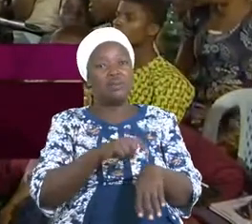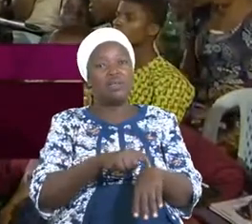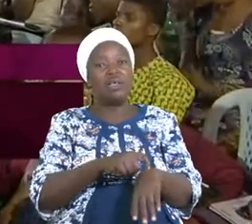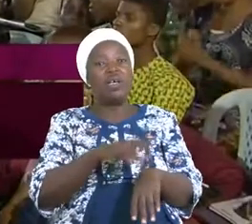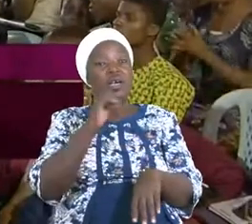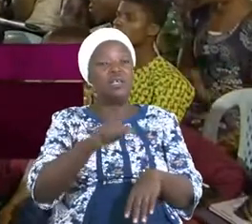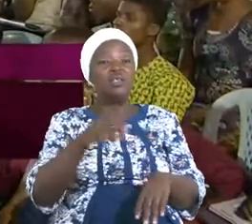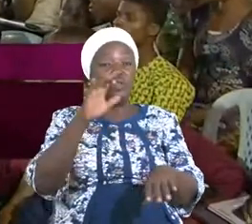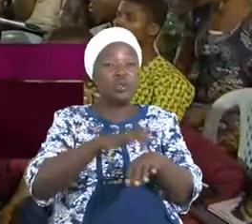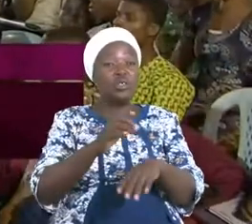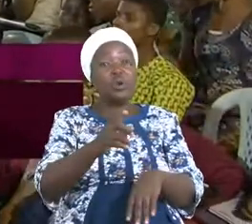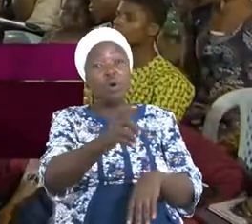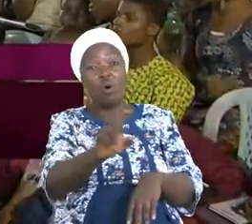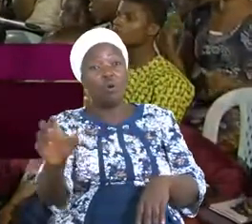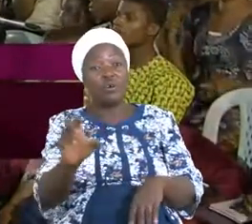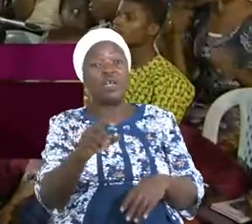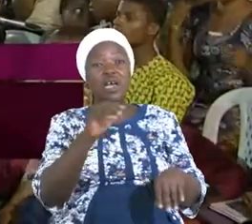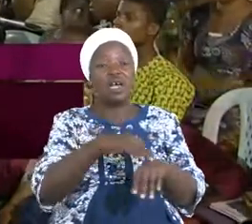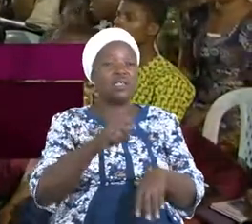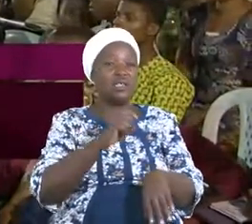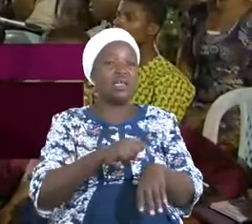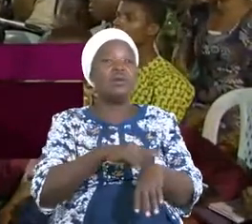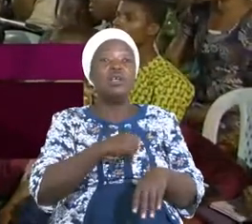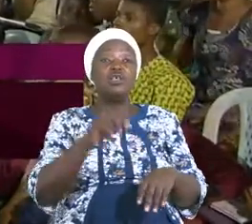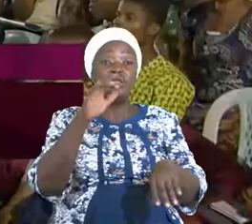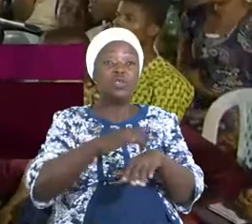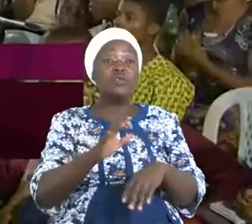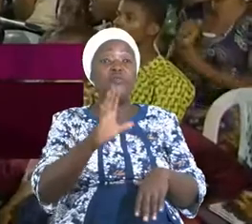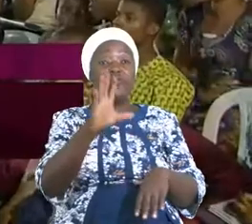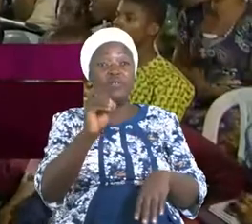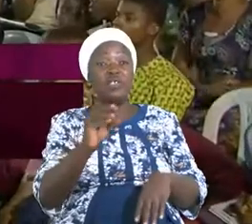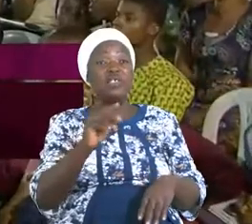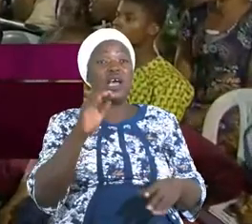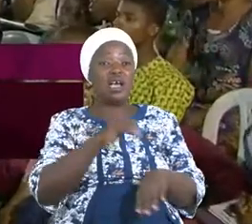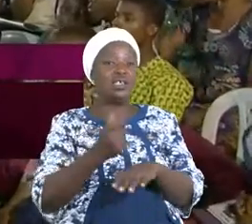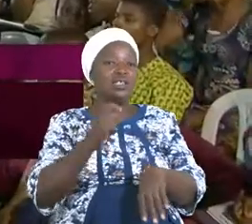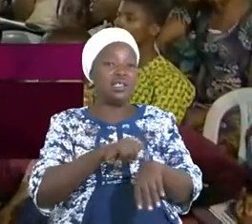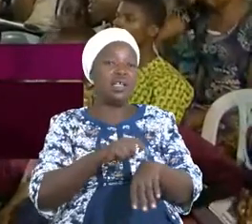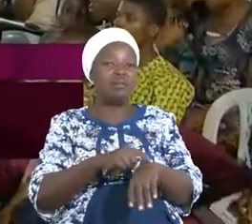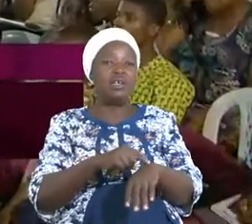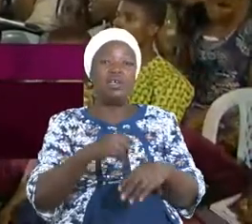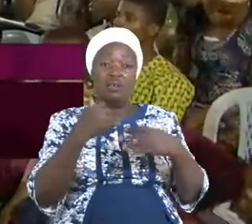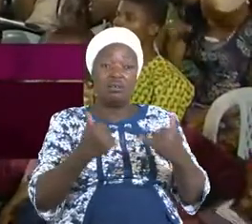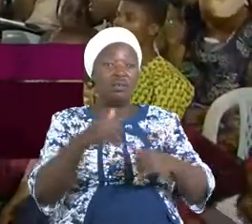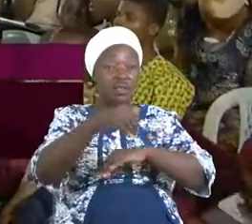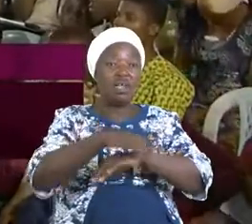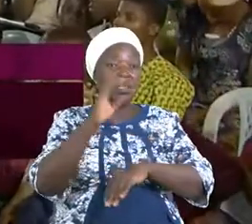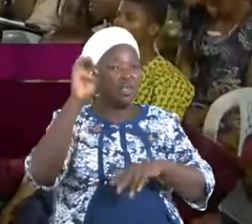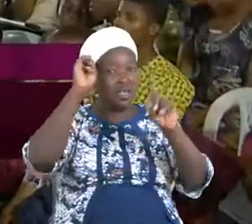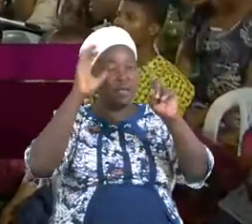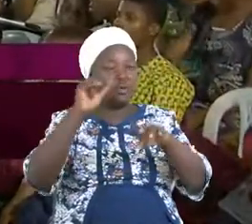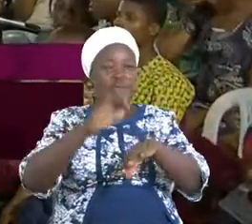at a time. He touches fifties at a time. Tonight, he will touch you.